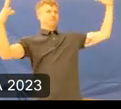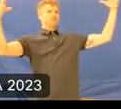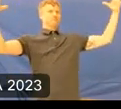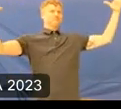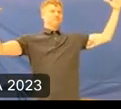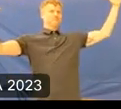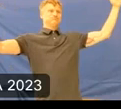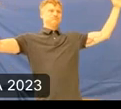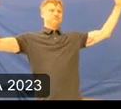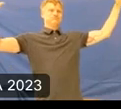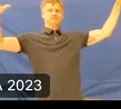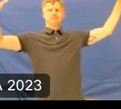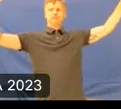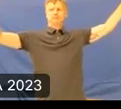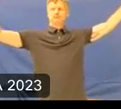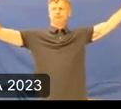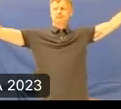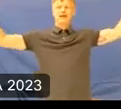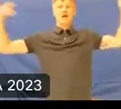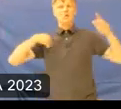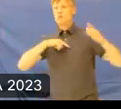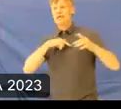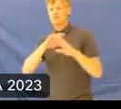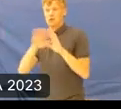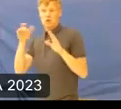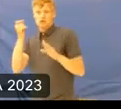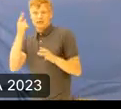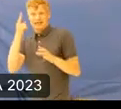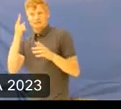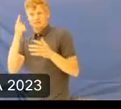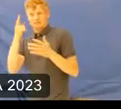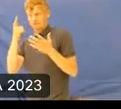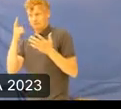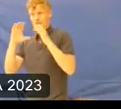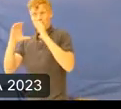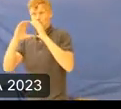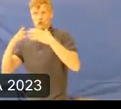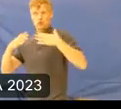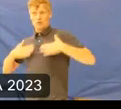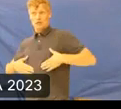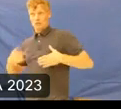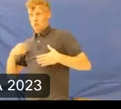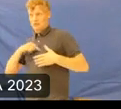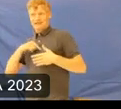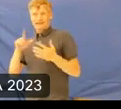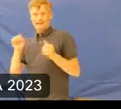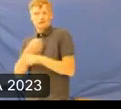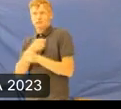understand the power behind the speed and effectiveness of human communication. So